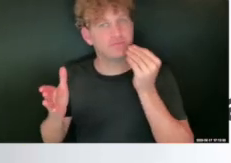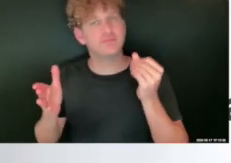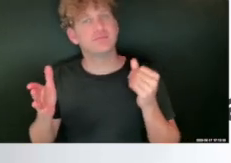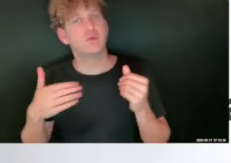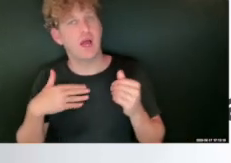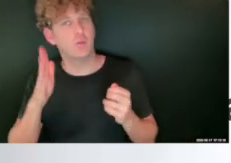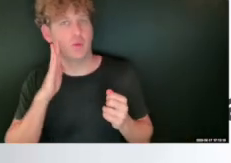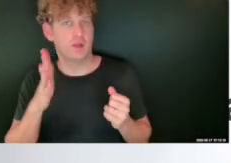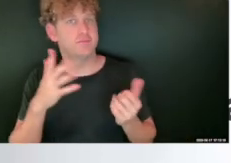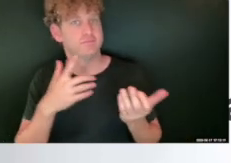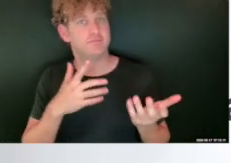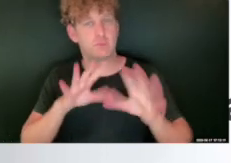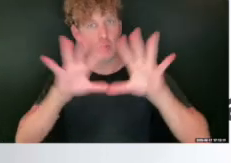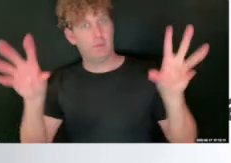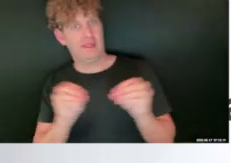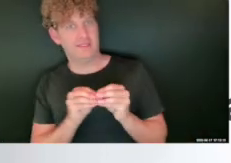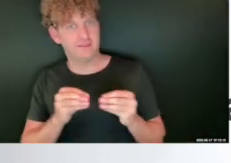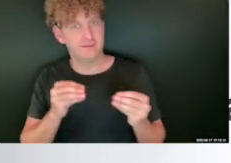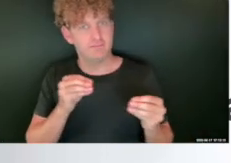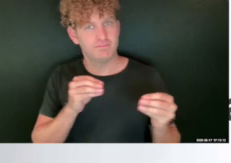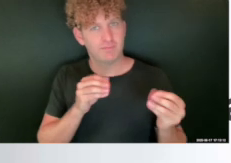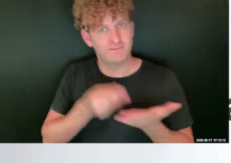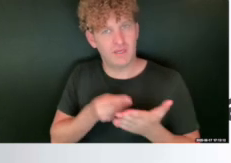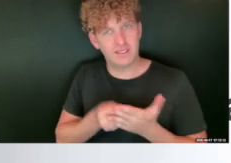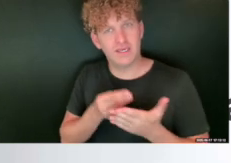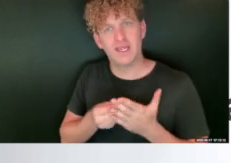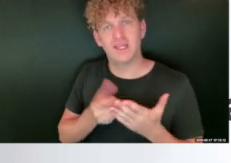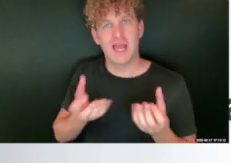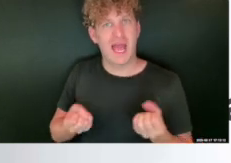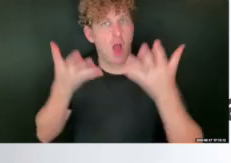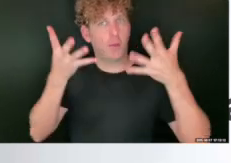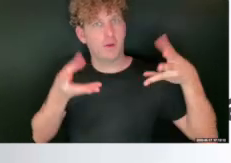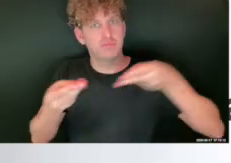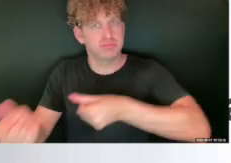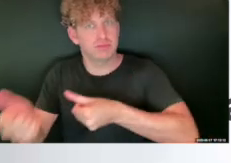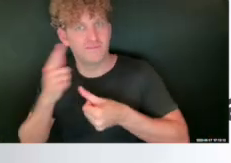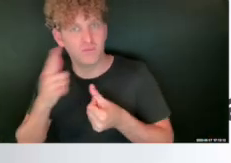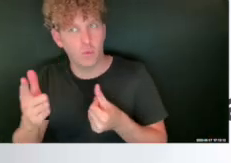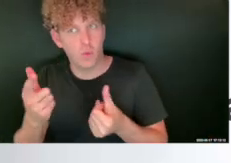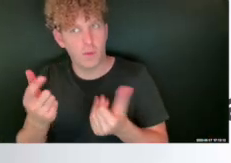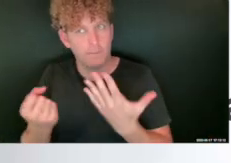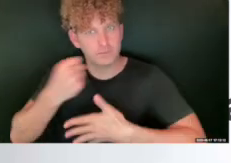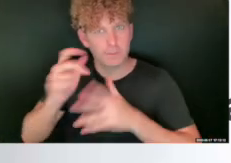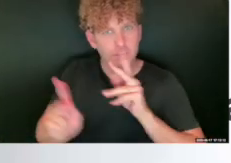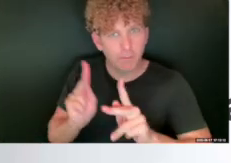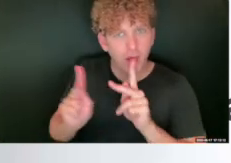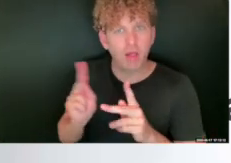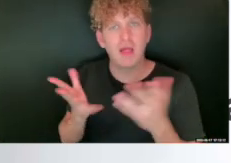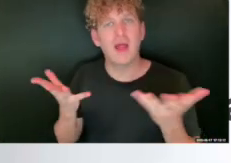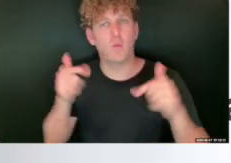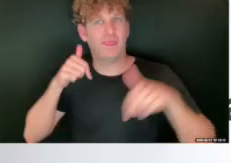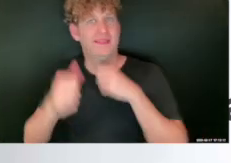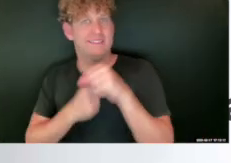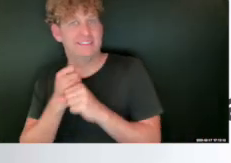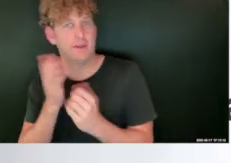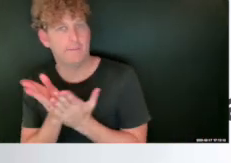The table on this slide includes the funding for clean transportation incentives that was proposed in the May revision